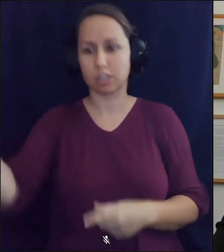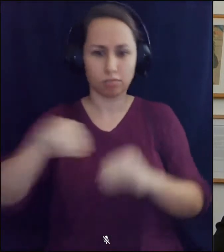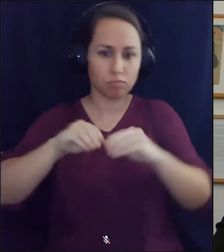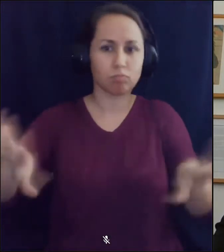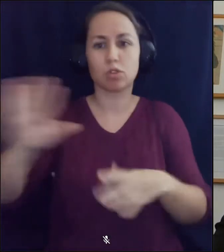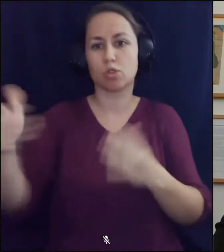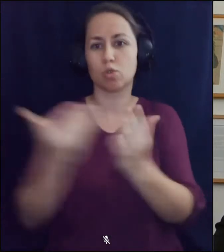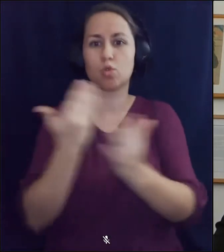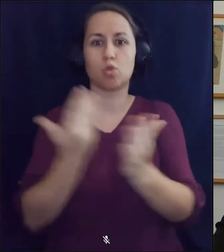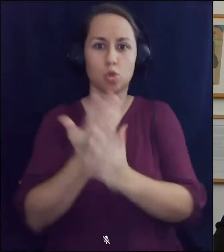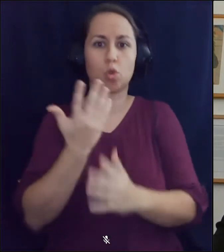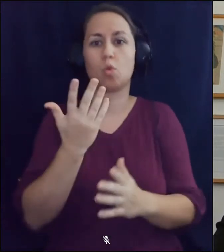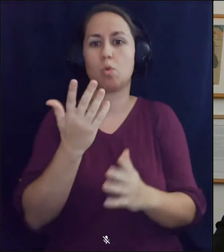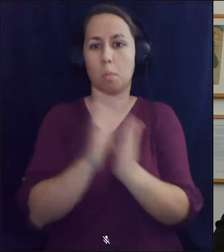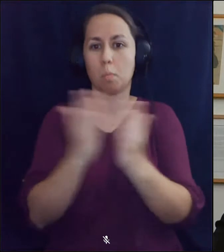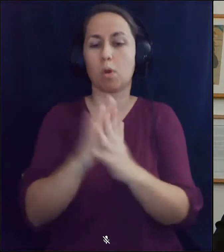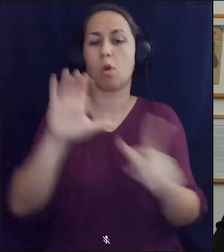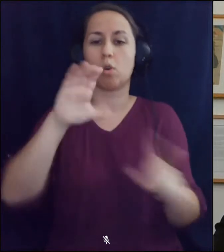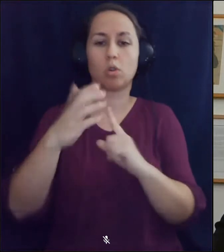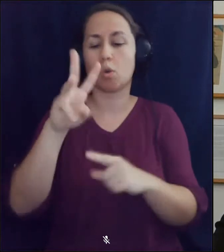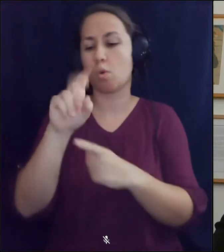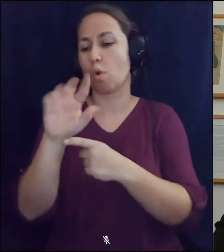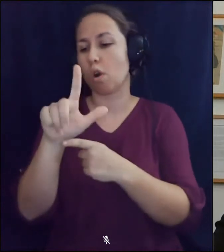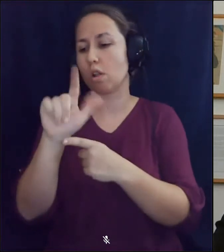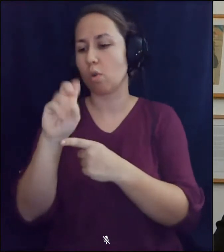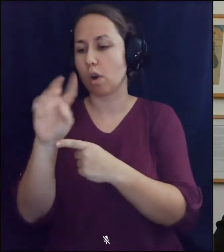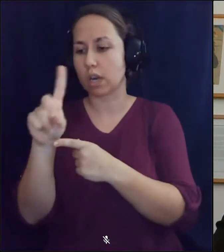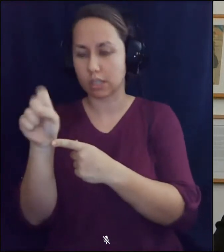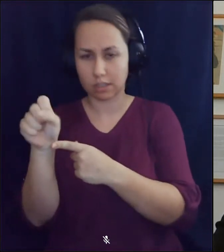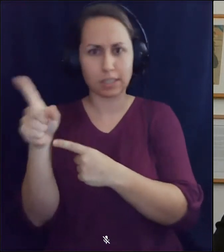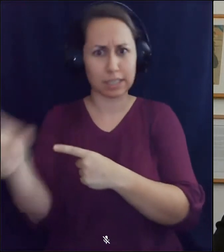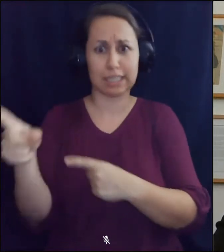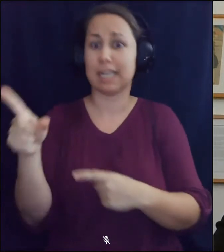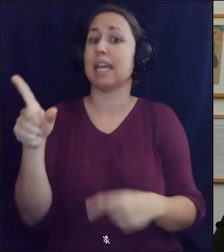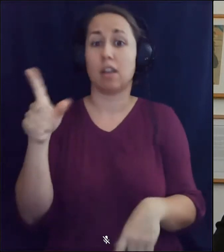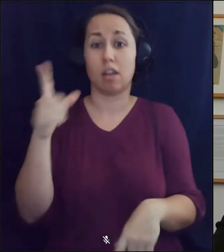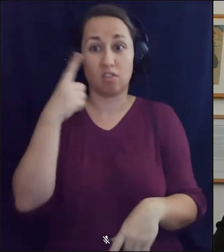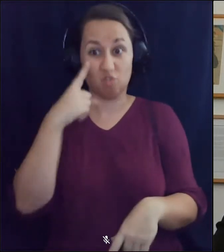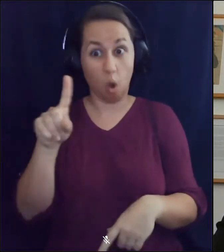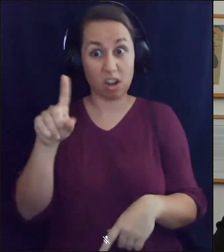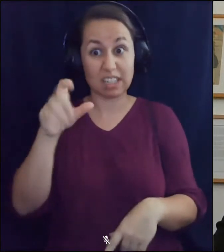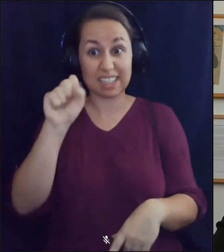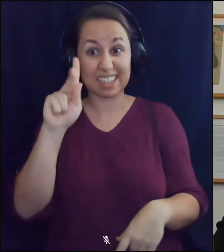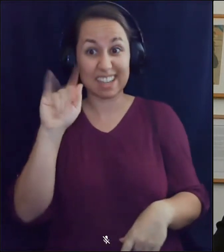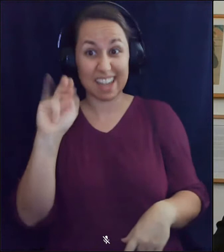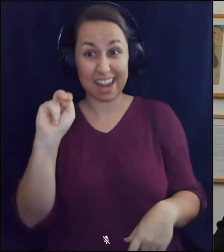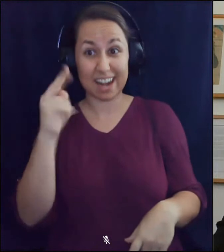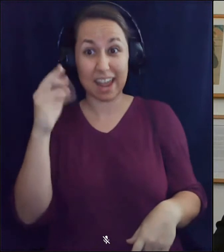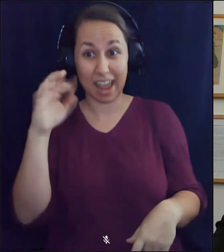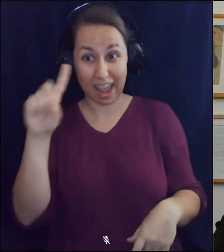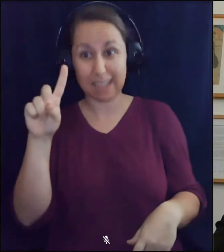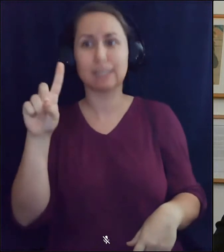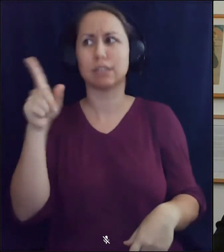into the Dark Web of White Supremacy. Talia is every skinhead's worst nightmare, a loud and unapologetic Jewish